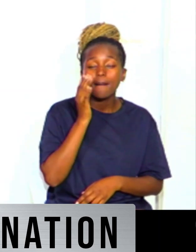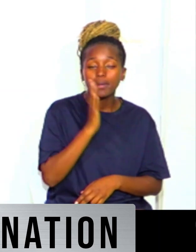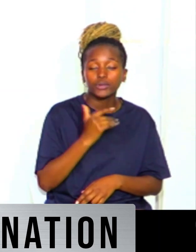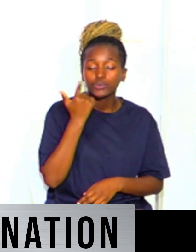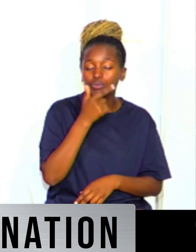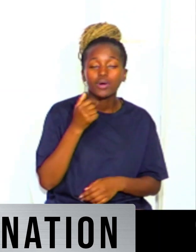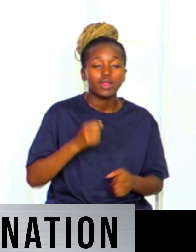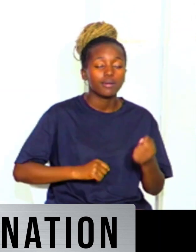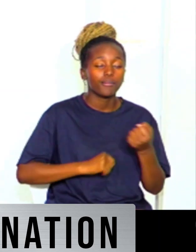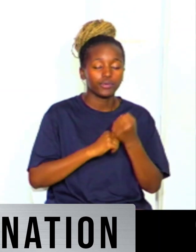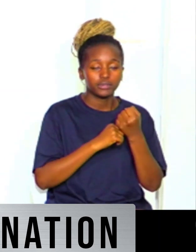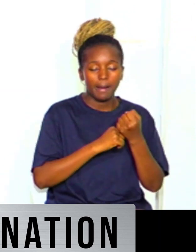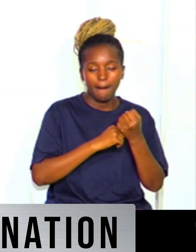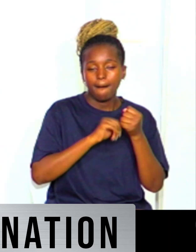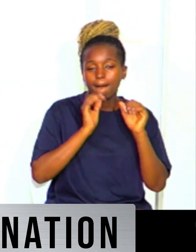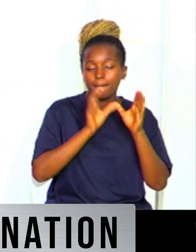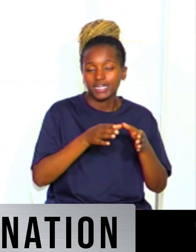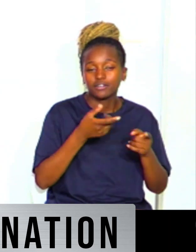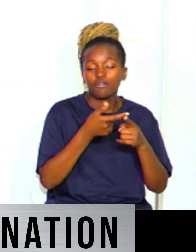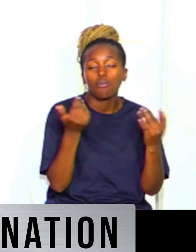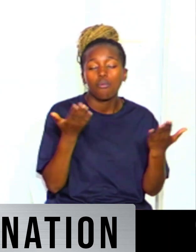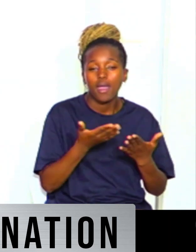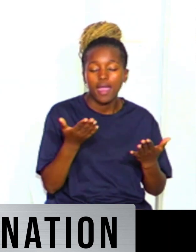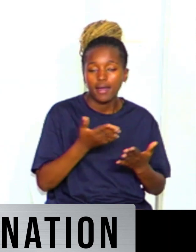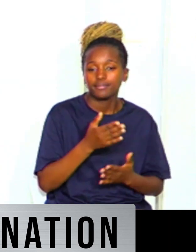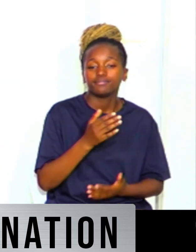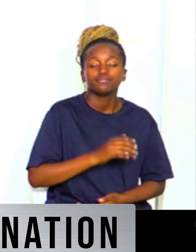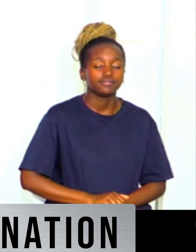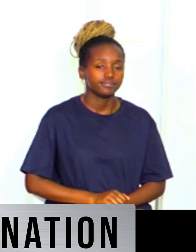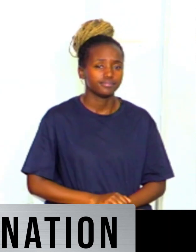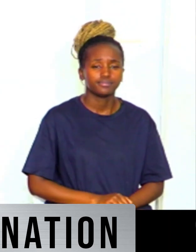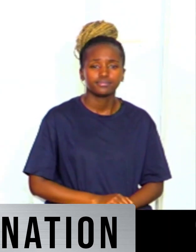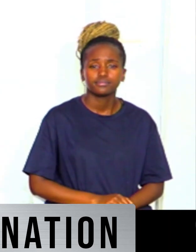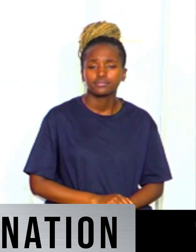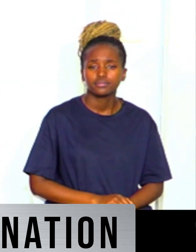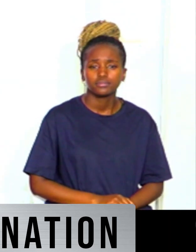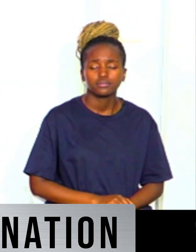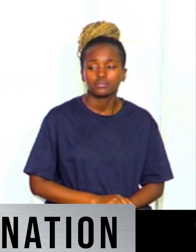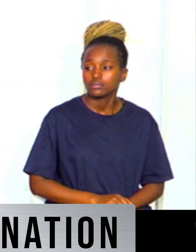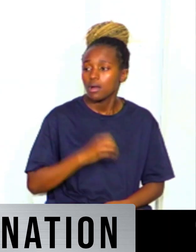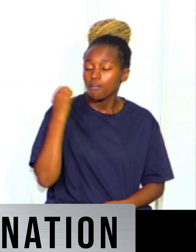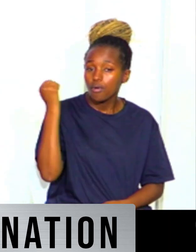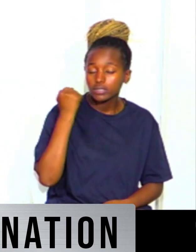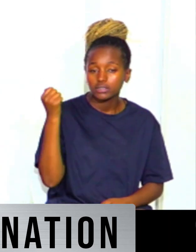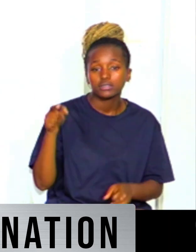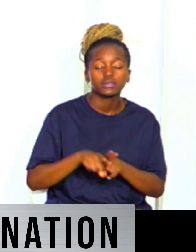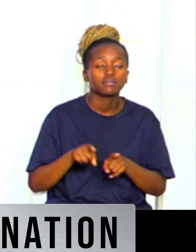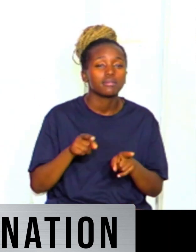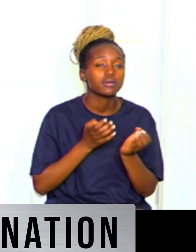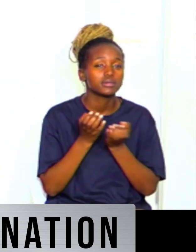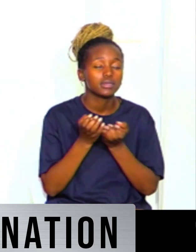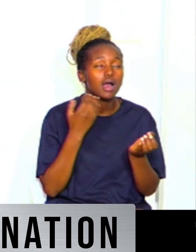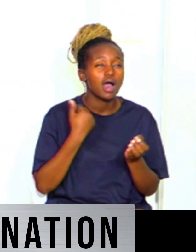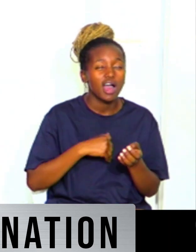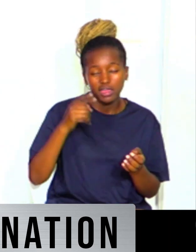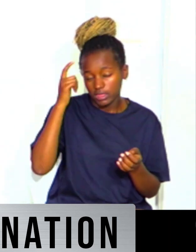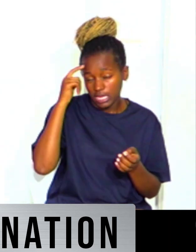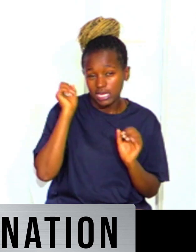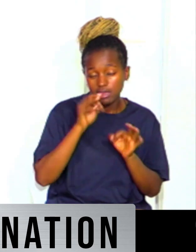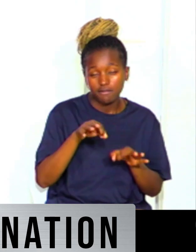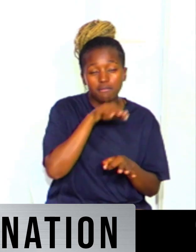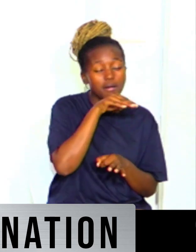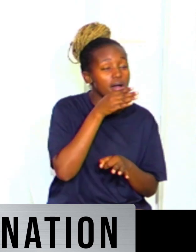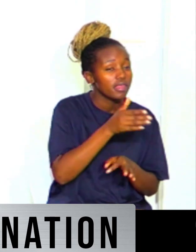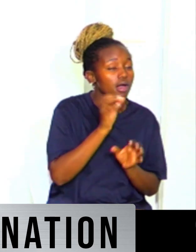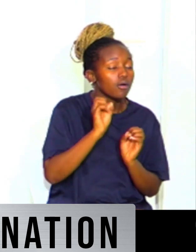will. He will. Hata kama si yeye, kuna mtu wa ODM atakuwa, and that is Gladys Wanga. Wow. Yes.